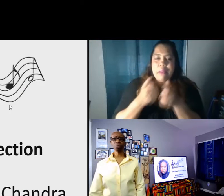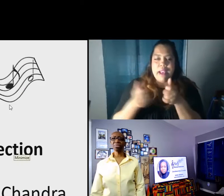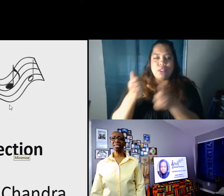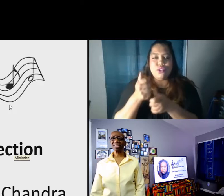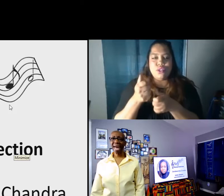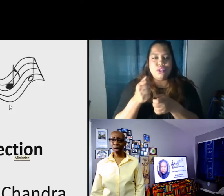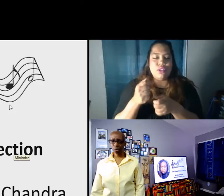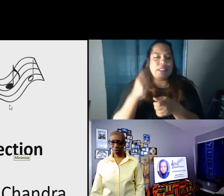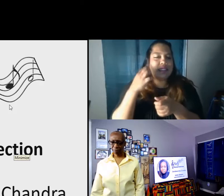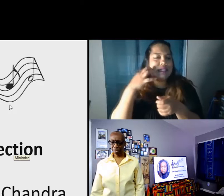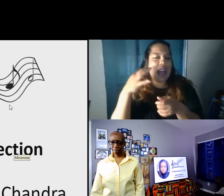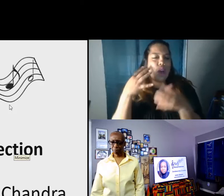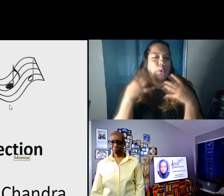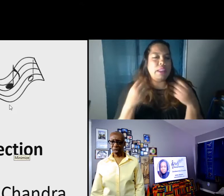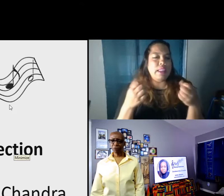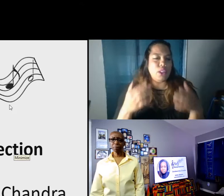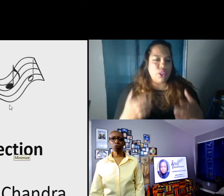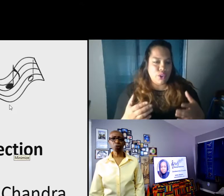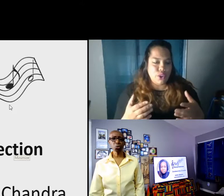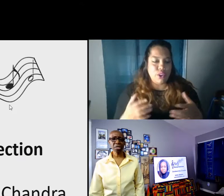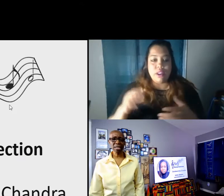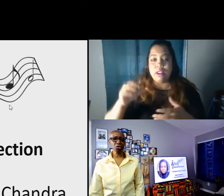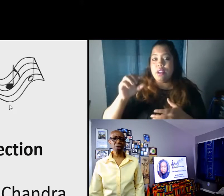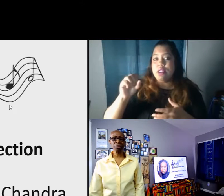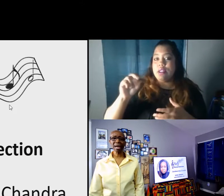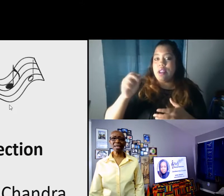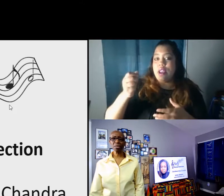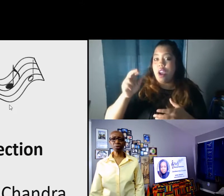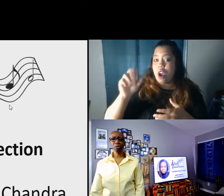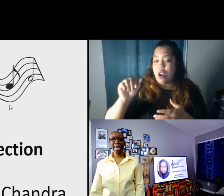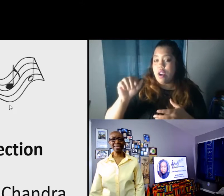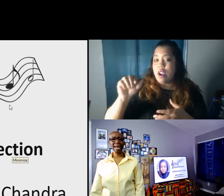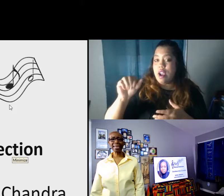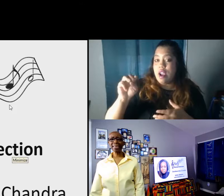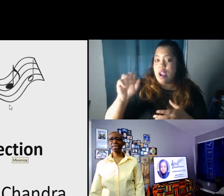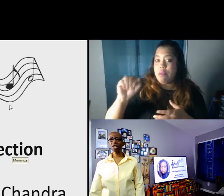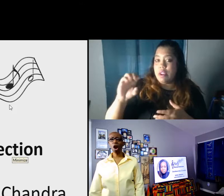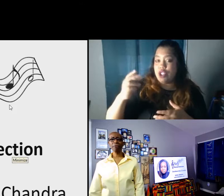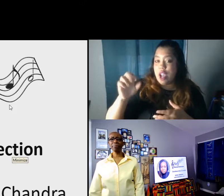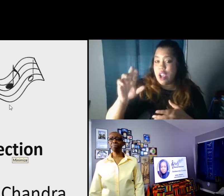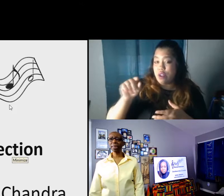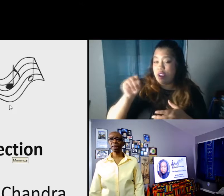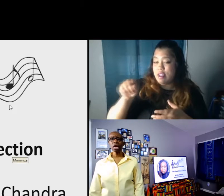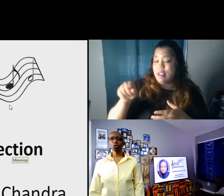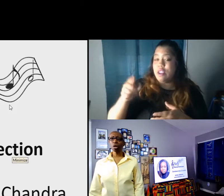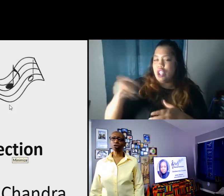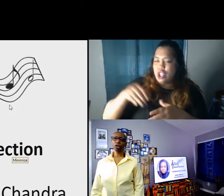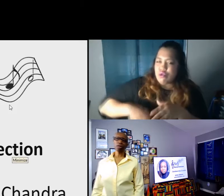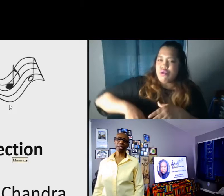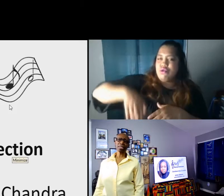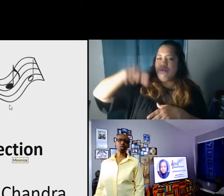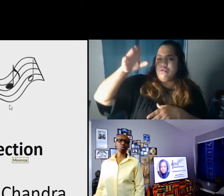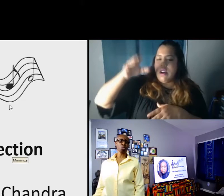relationship with sound. From her roots in Southern gospel and 90s R&B to